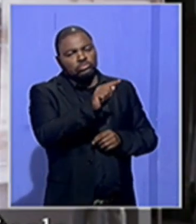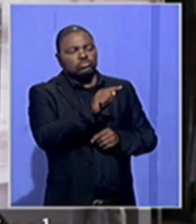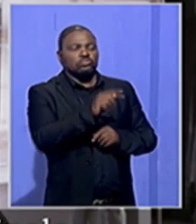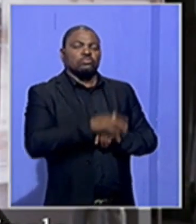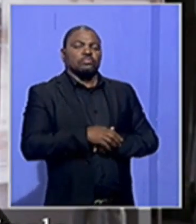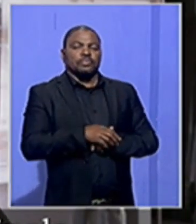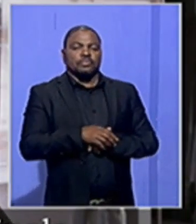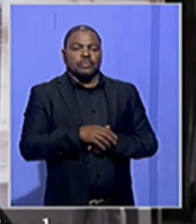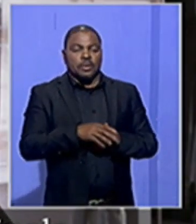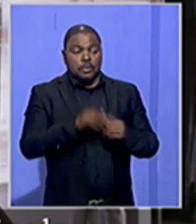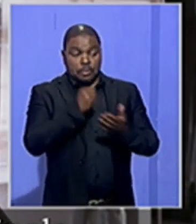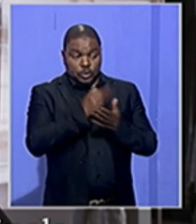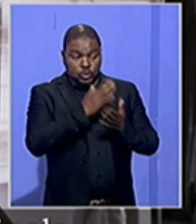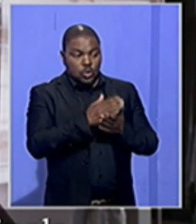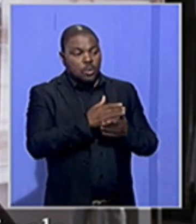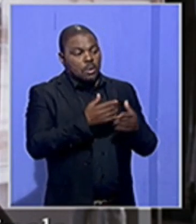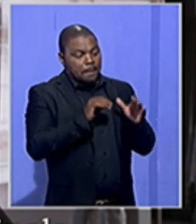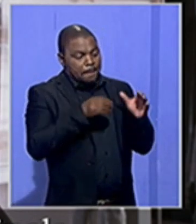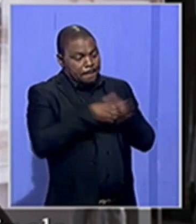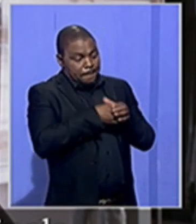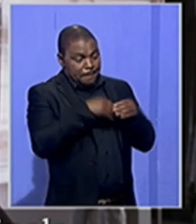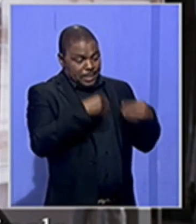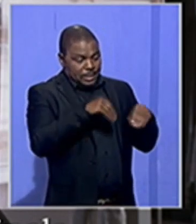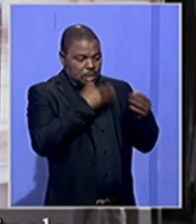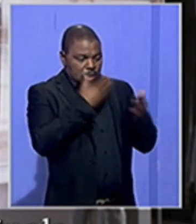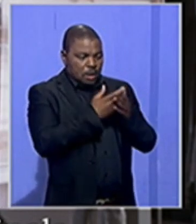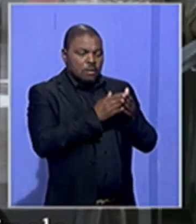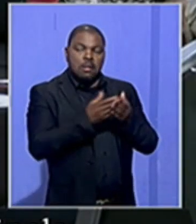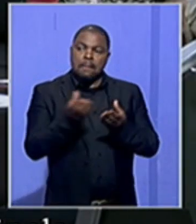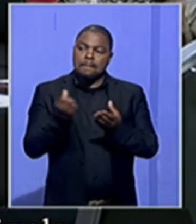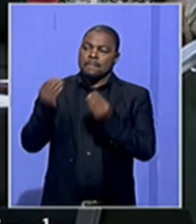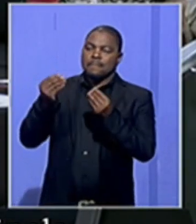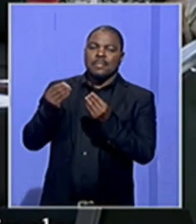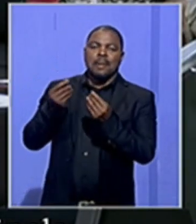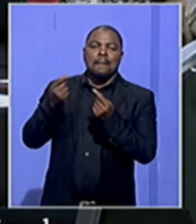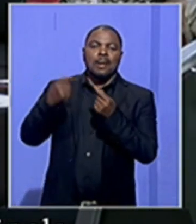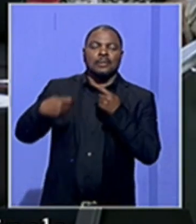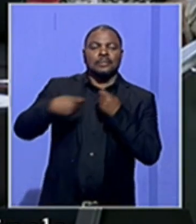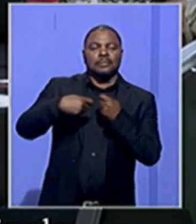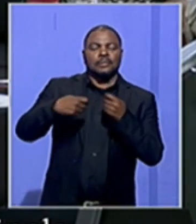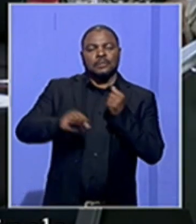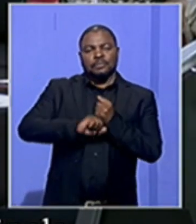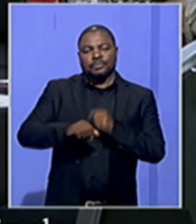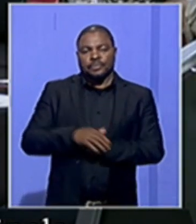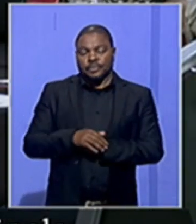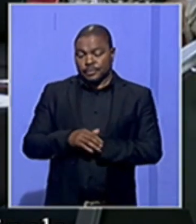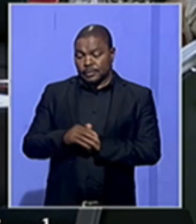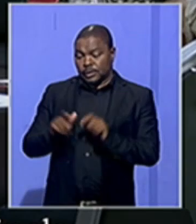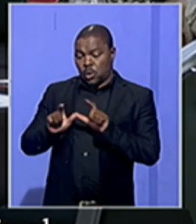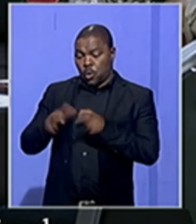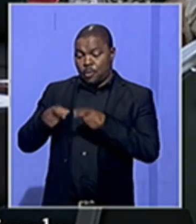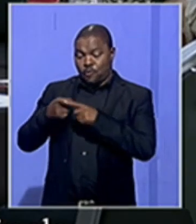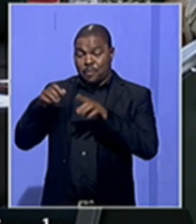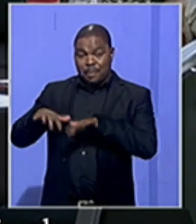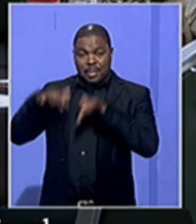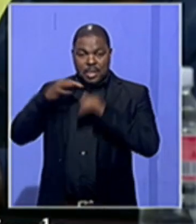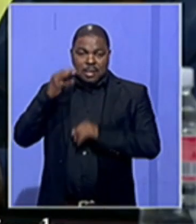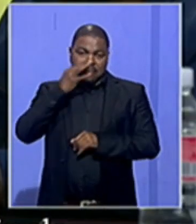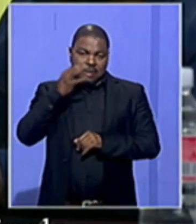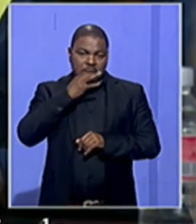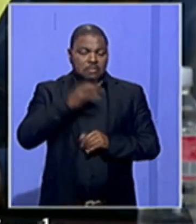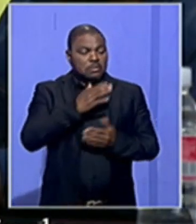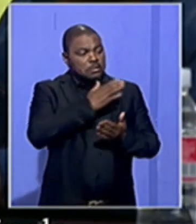bapale to ensure gore di business tsa rona di kgona go access funding. Komiti ya Palamente e hlalosa ha bahlanka ba ithuisang ka matlole